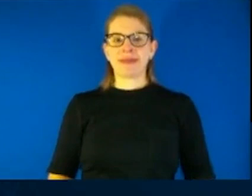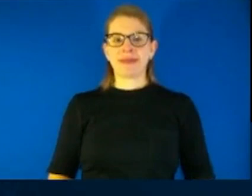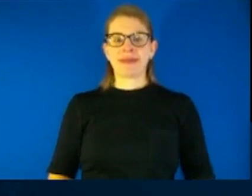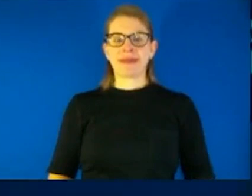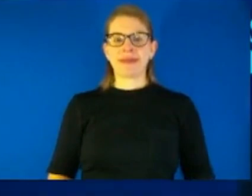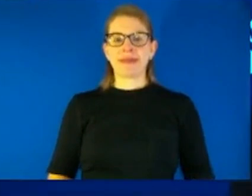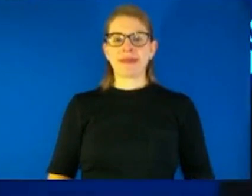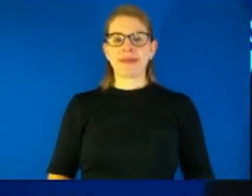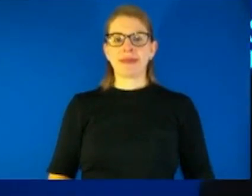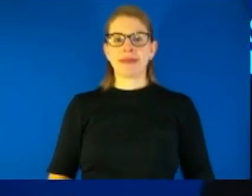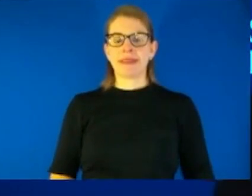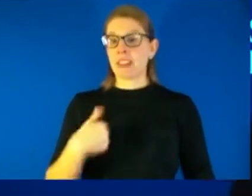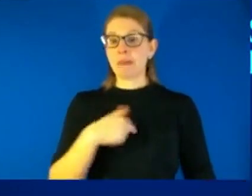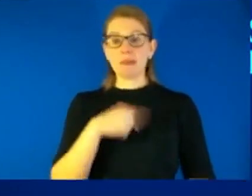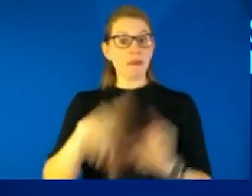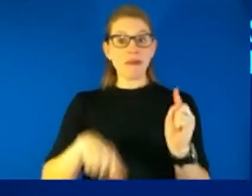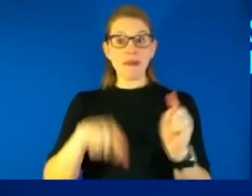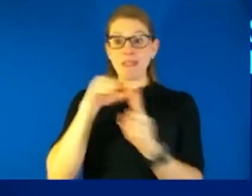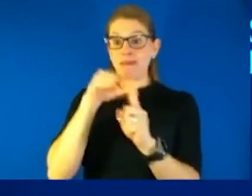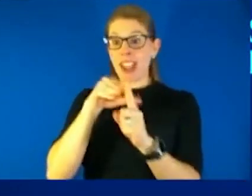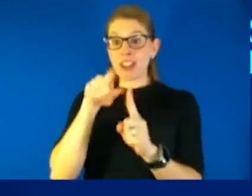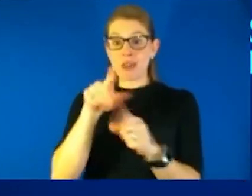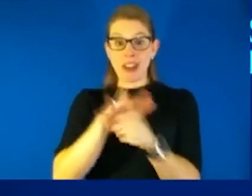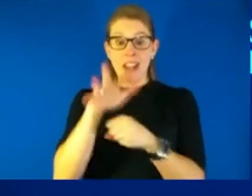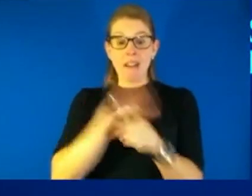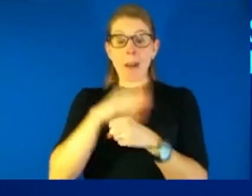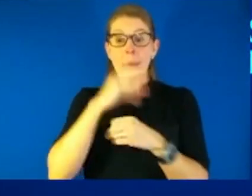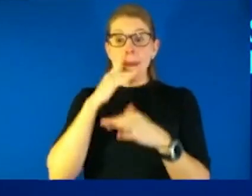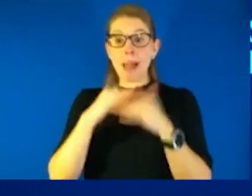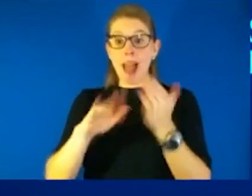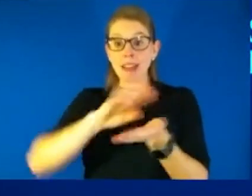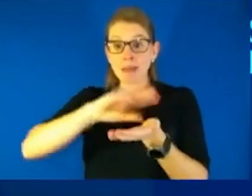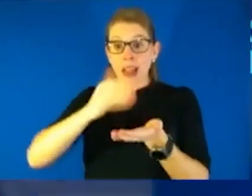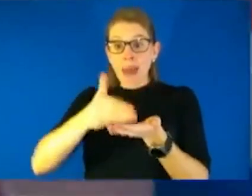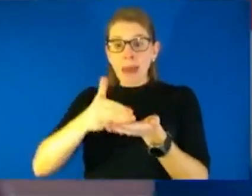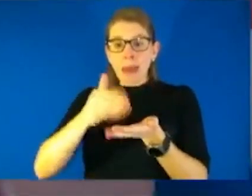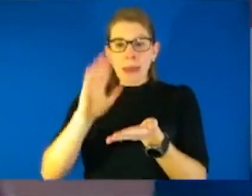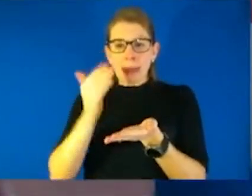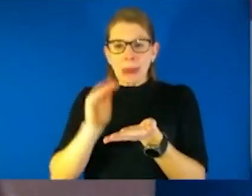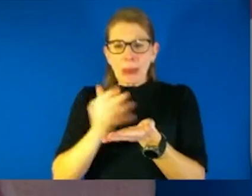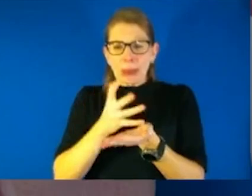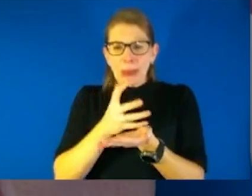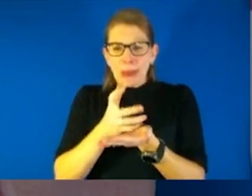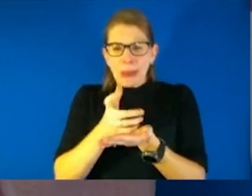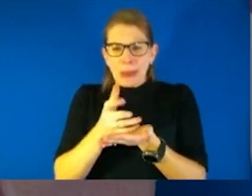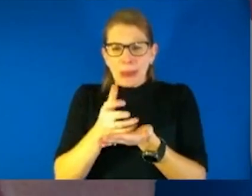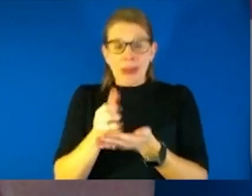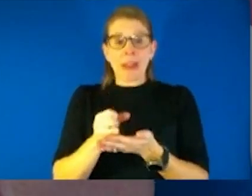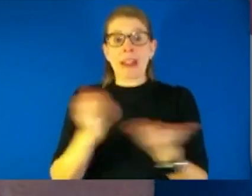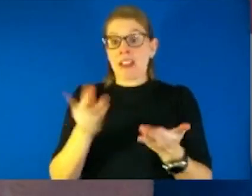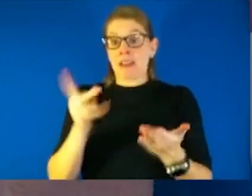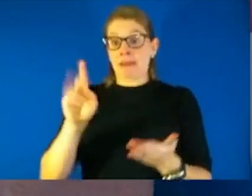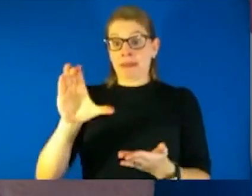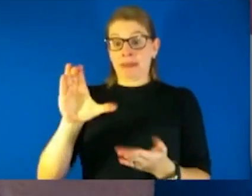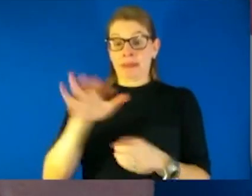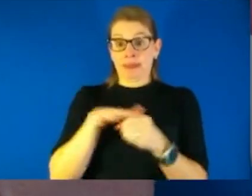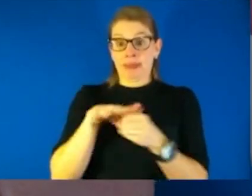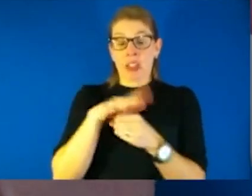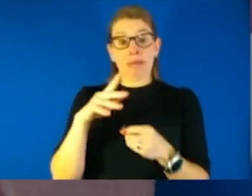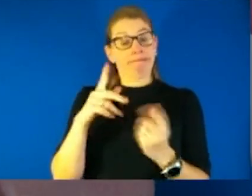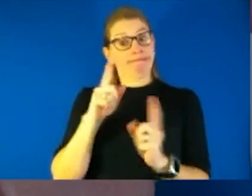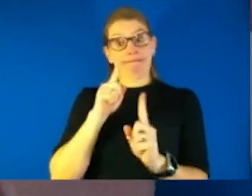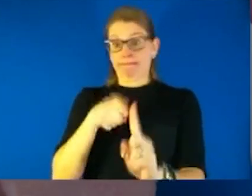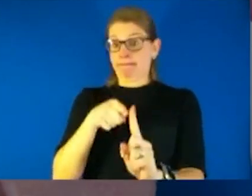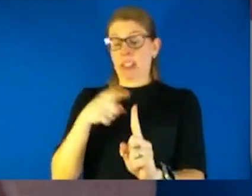And we cannot remind you enough that blood supplies are alarmingly low here in the metro. Simply put, we need blood. The Community Blood